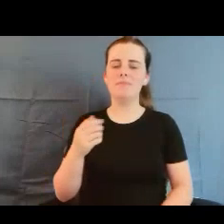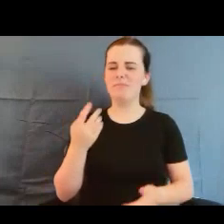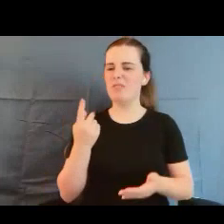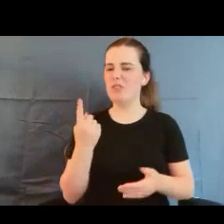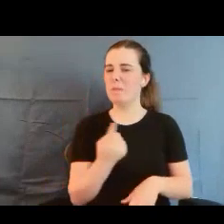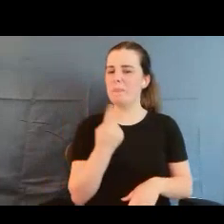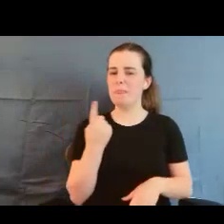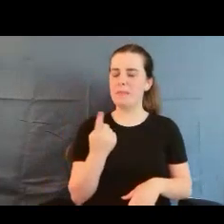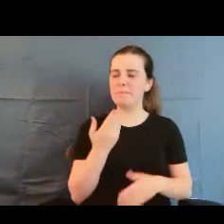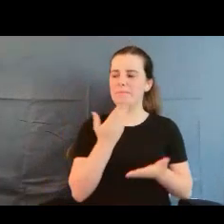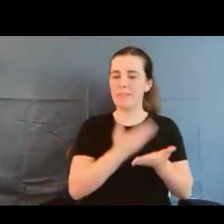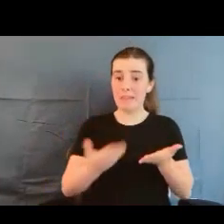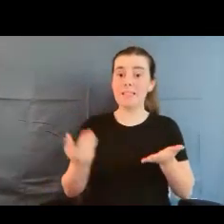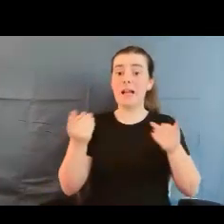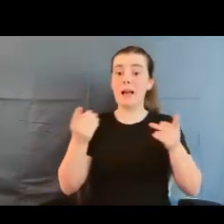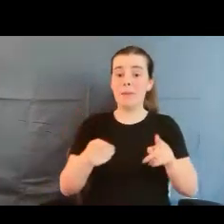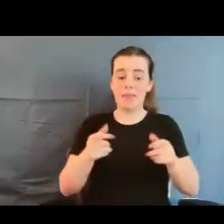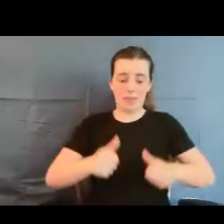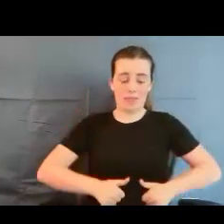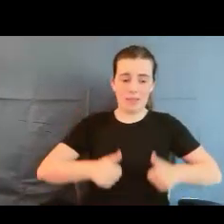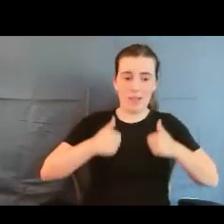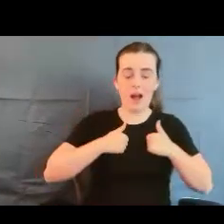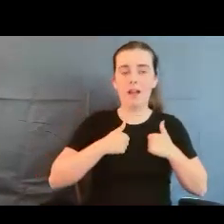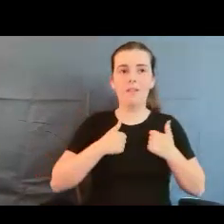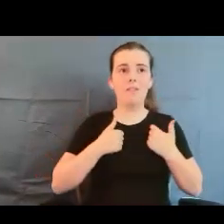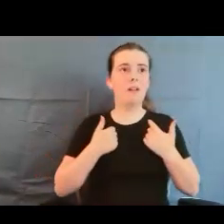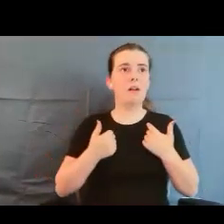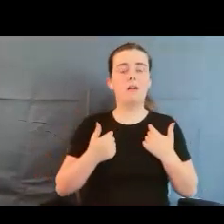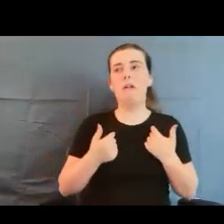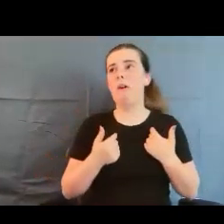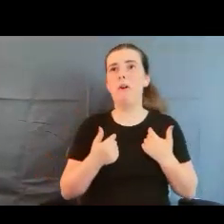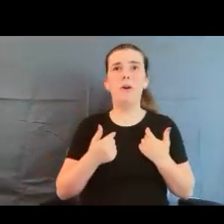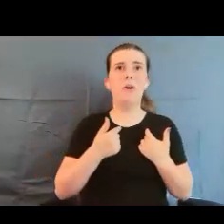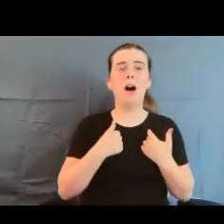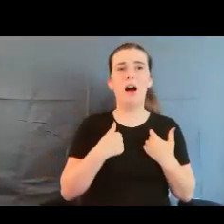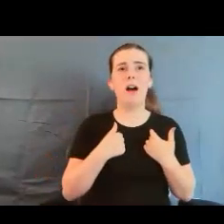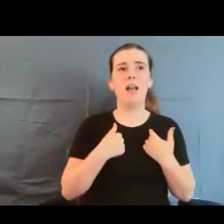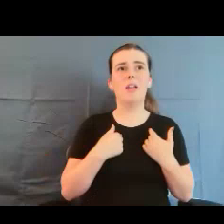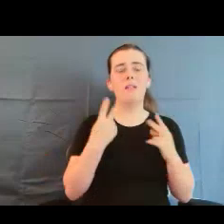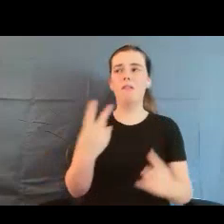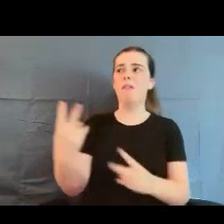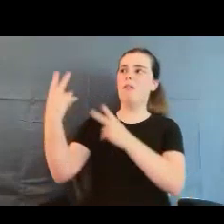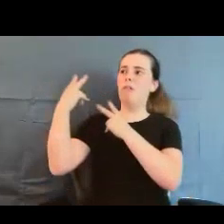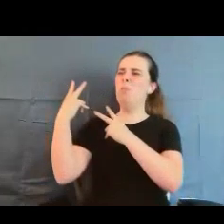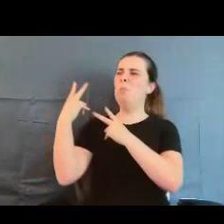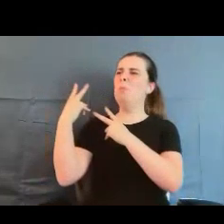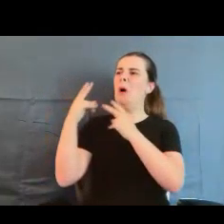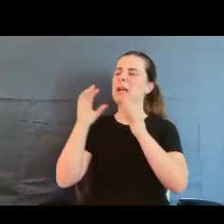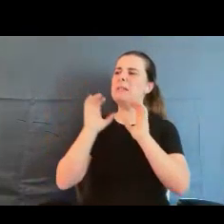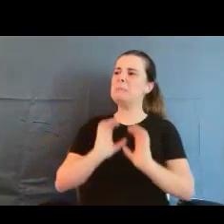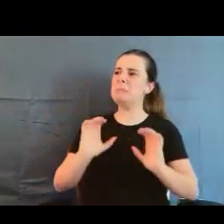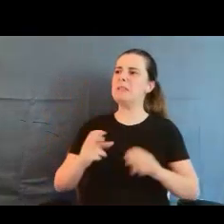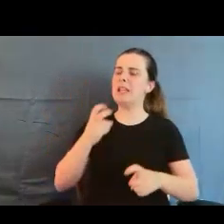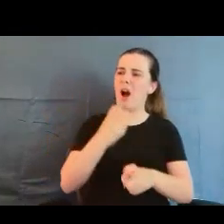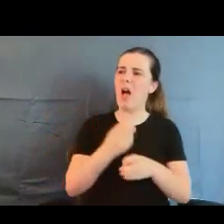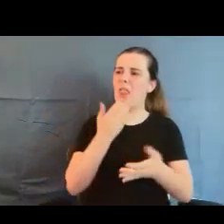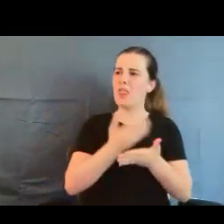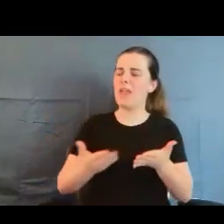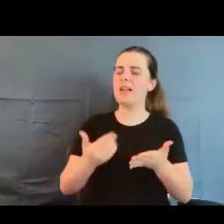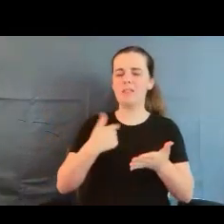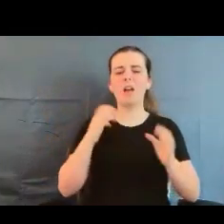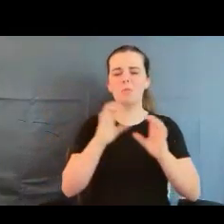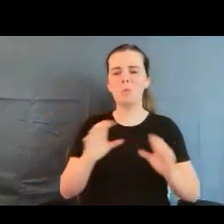life. And then you can pull from those when the race gets hard. I did this, I can definitely do this now. And then I think something that's very important